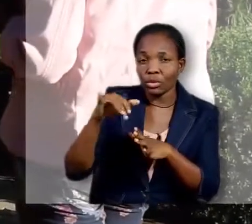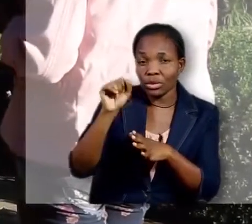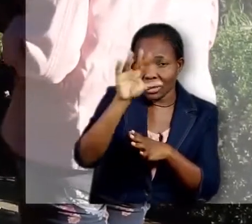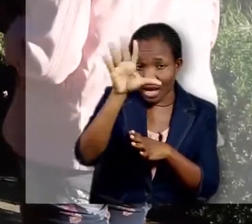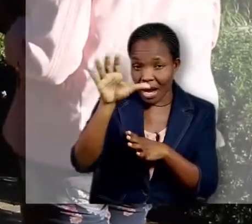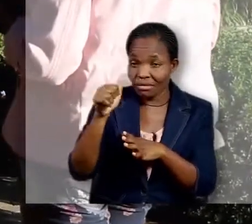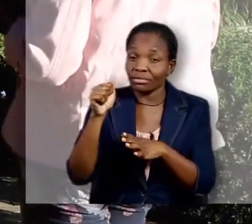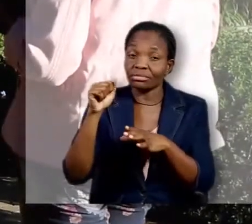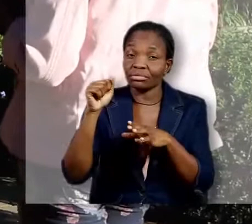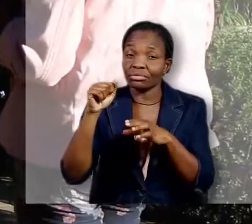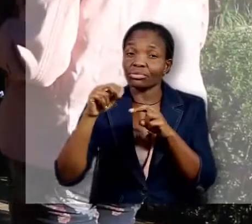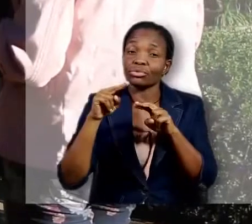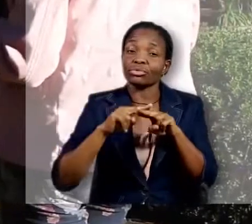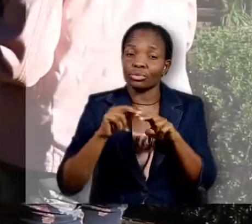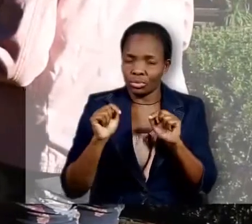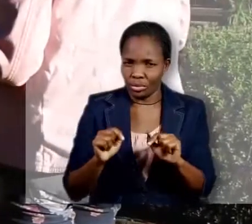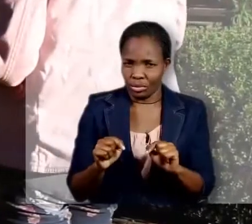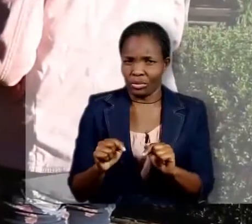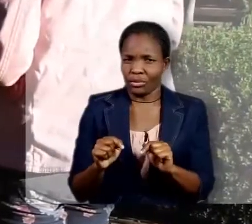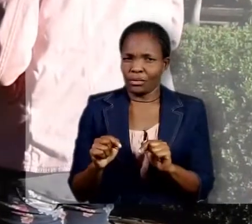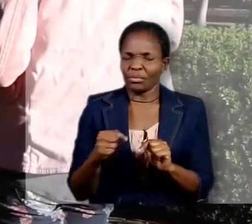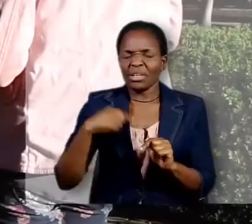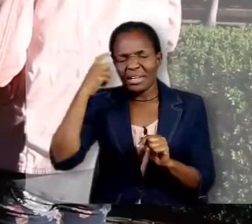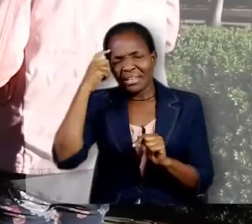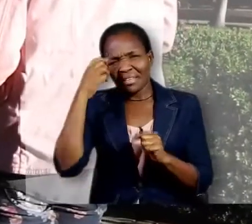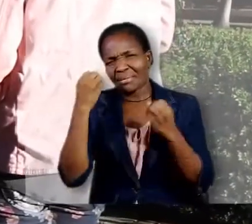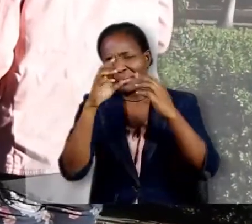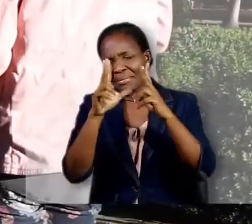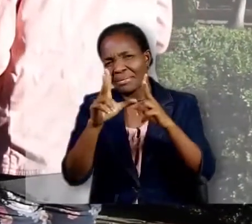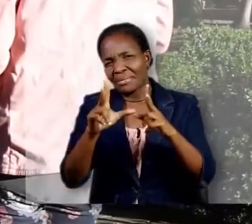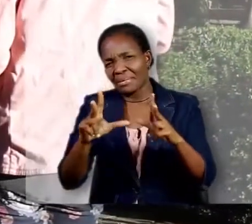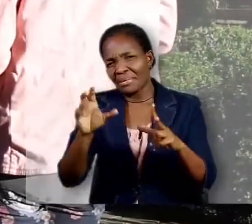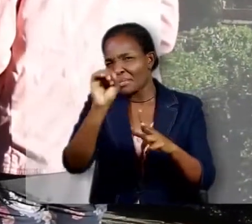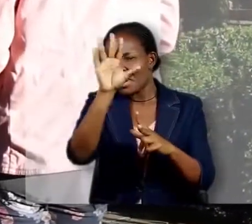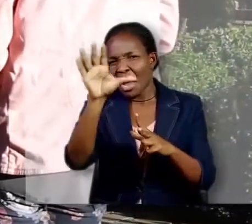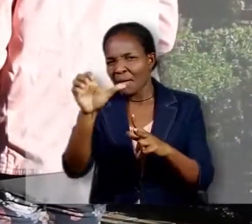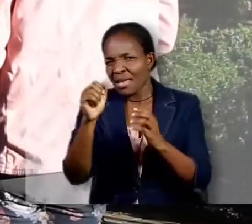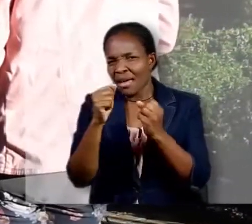practices. I think most of the people in Africa don't really have a say